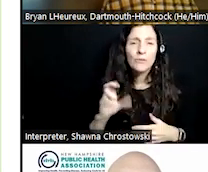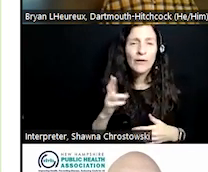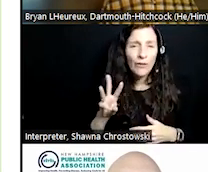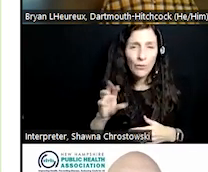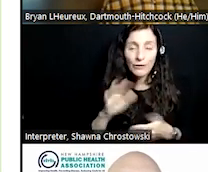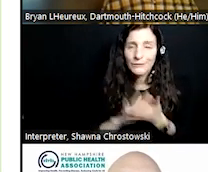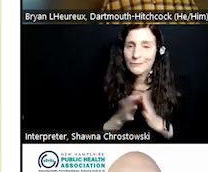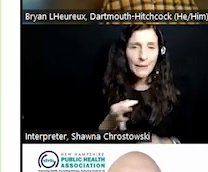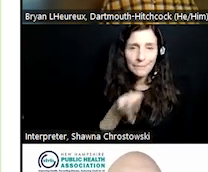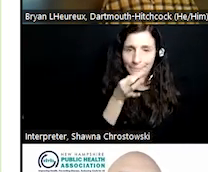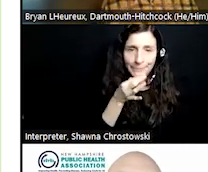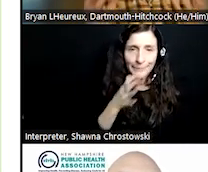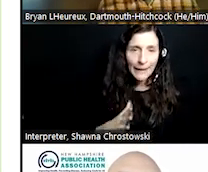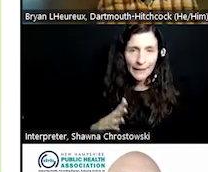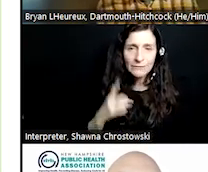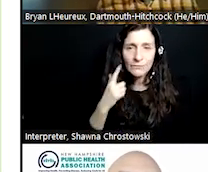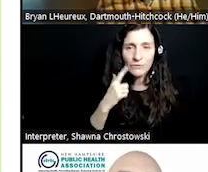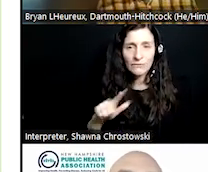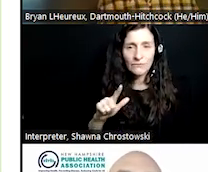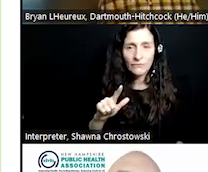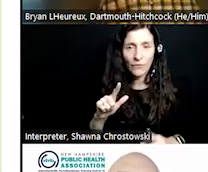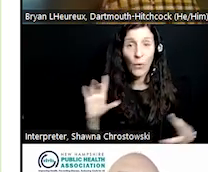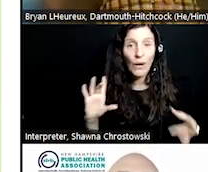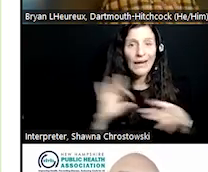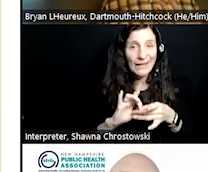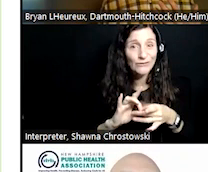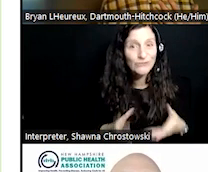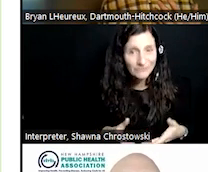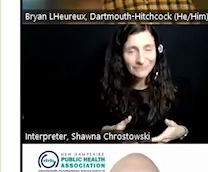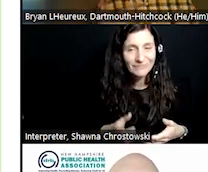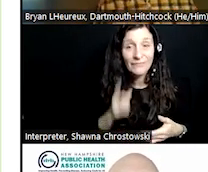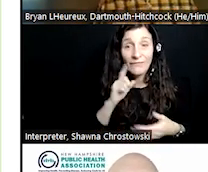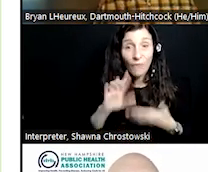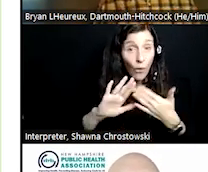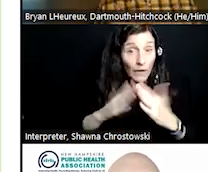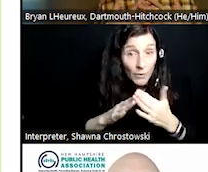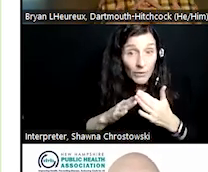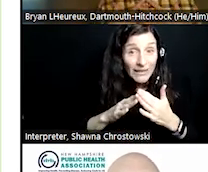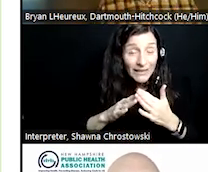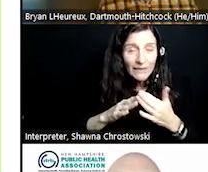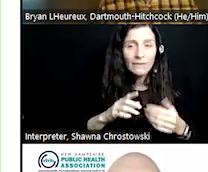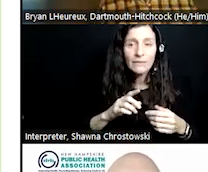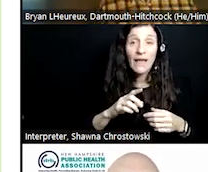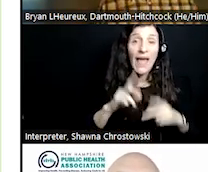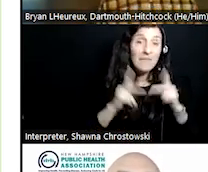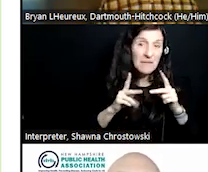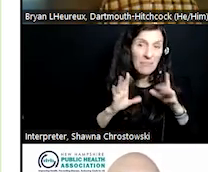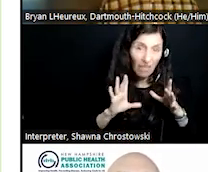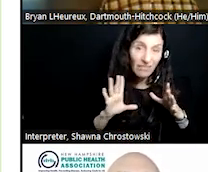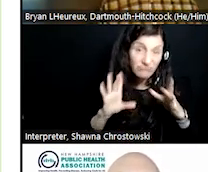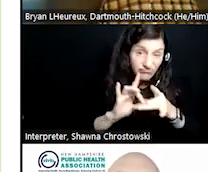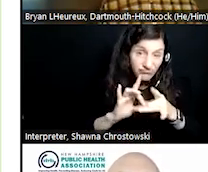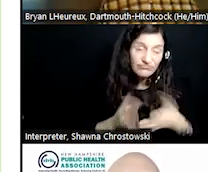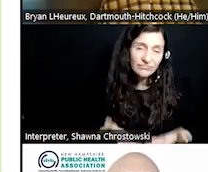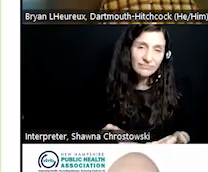in, they're experts in connection, both to the community, but from people connections as well.